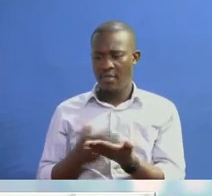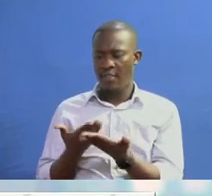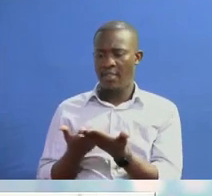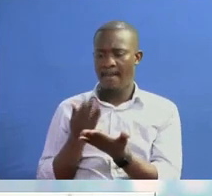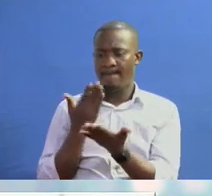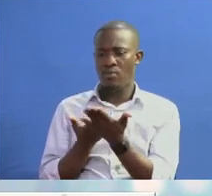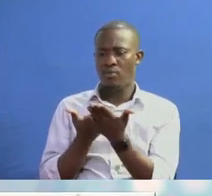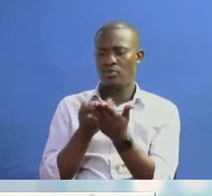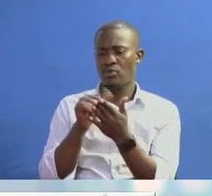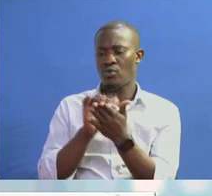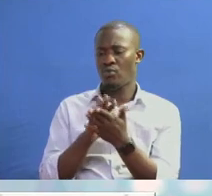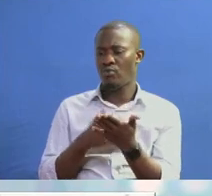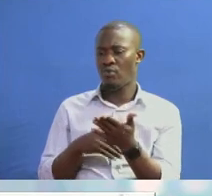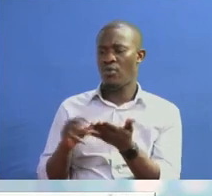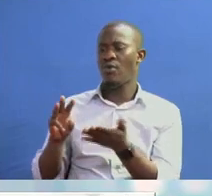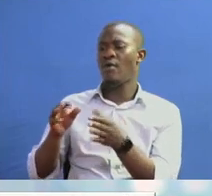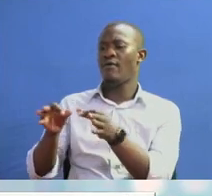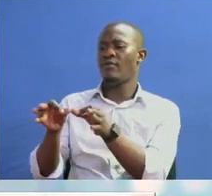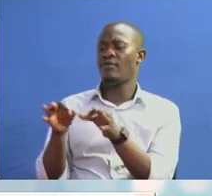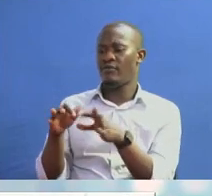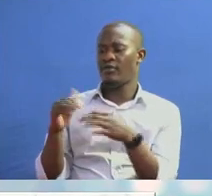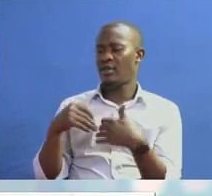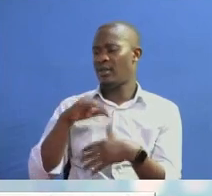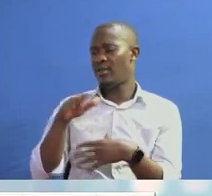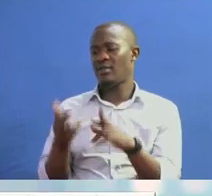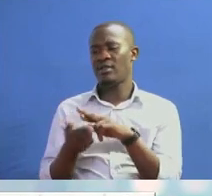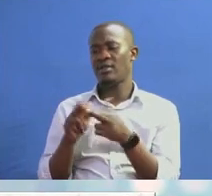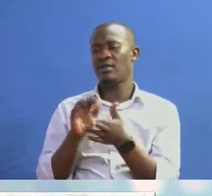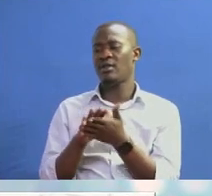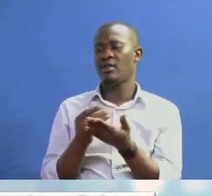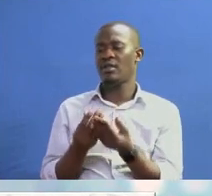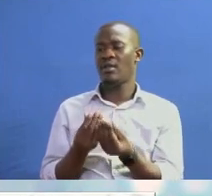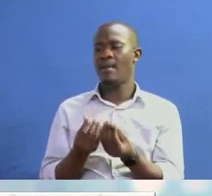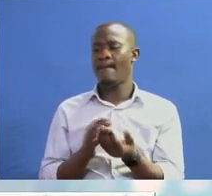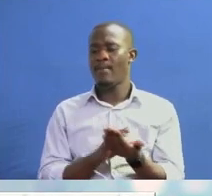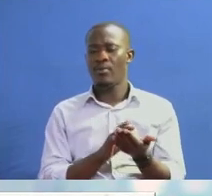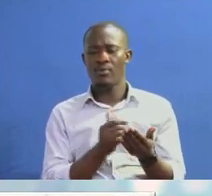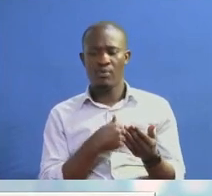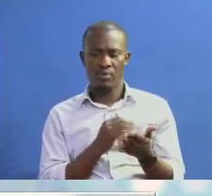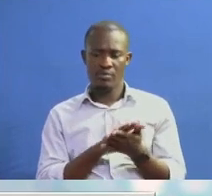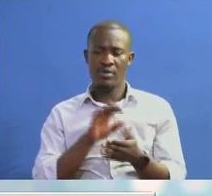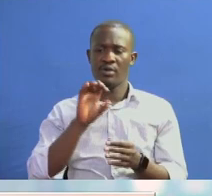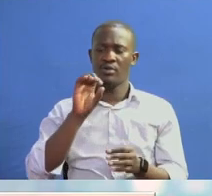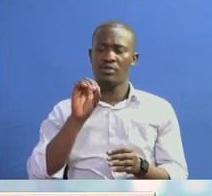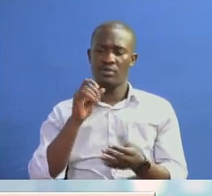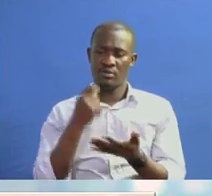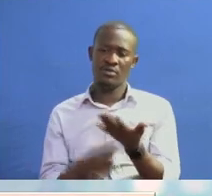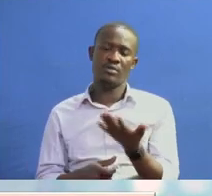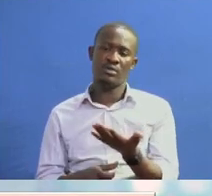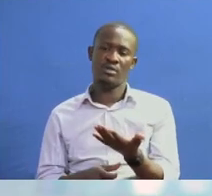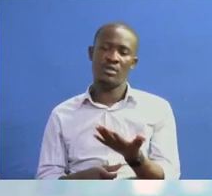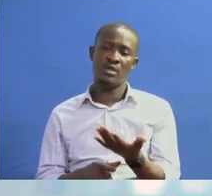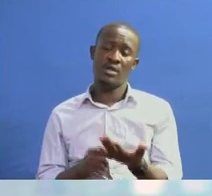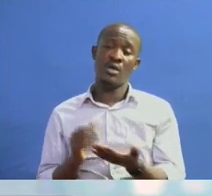finance bill is that anything that is related to cereals will be at zero taxation. So